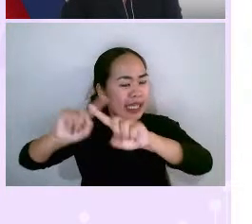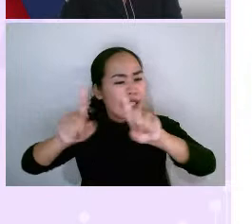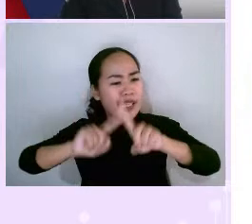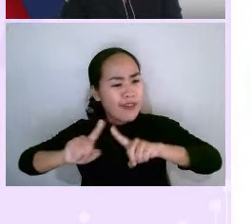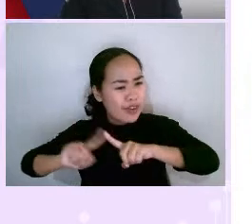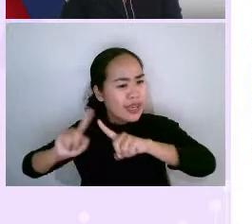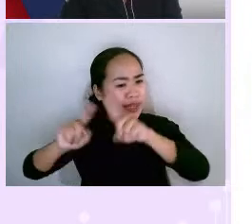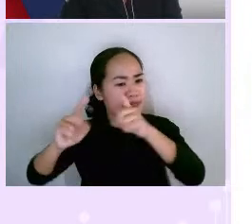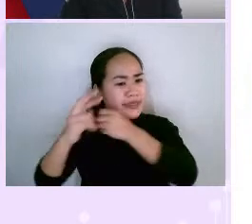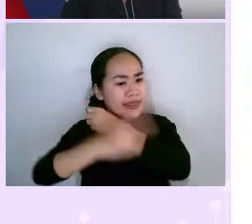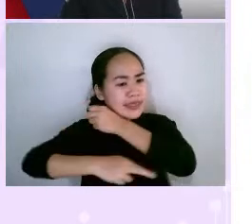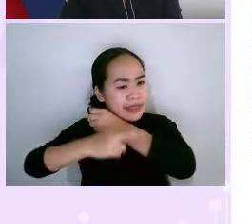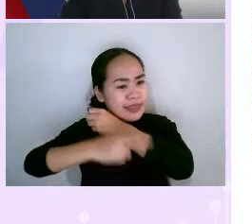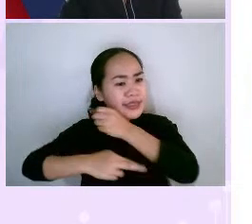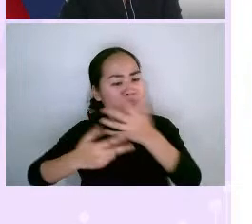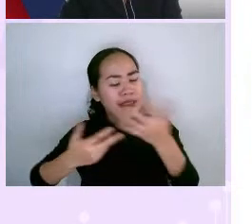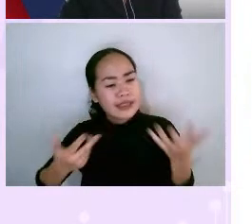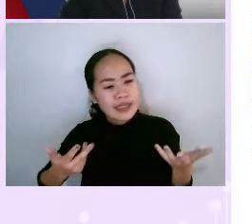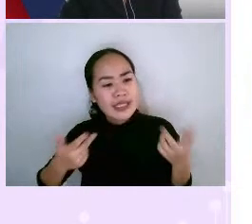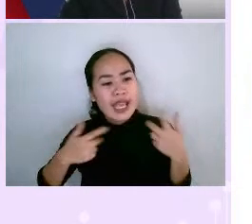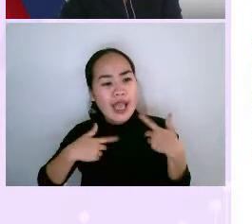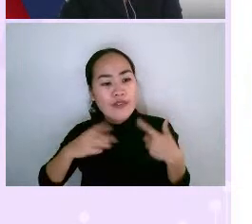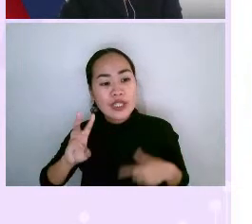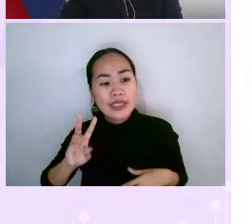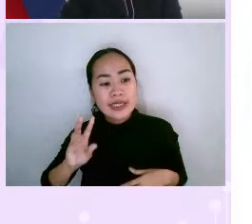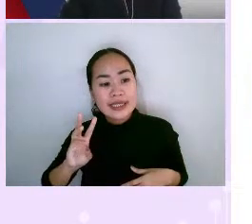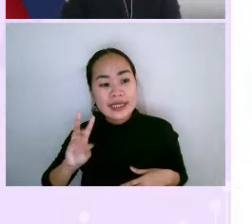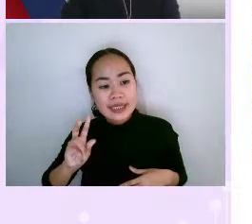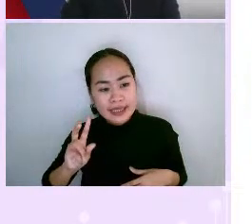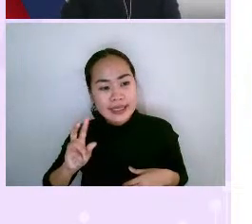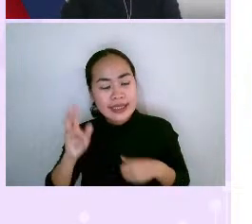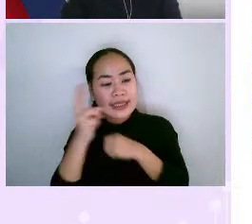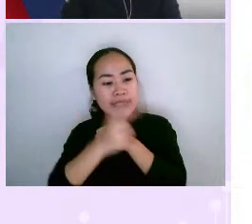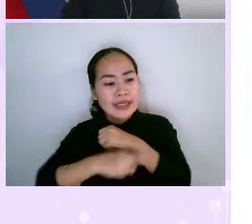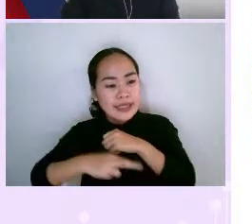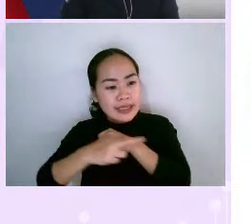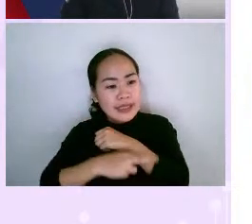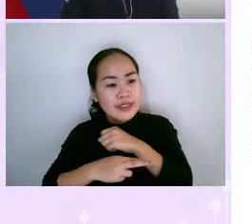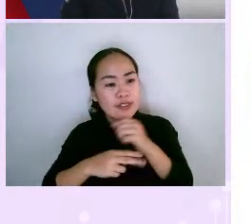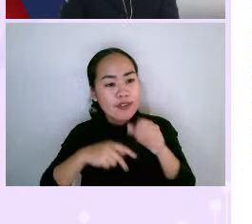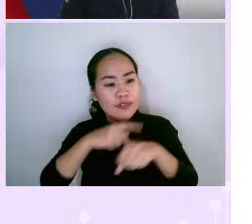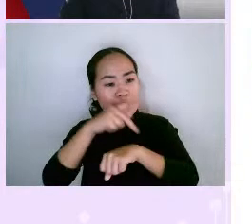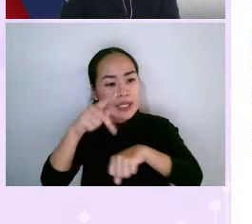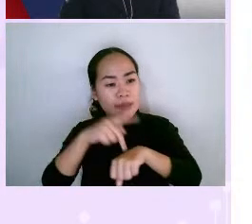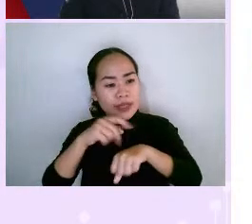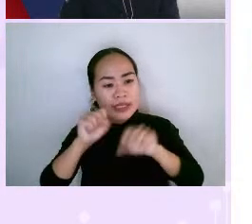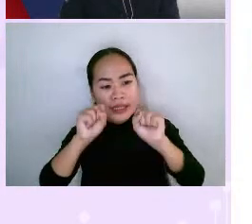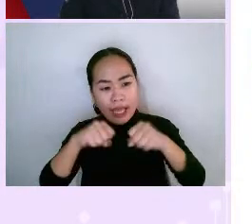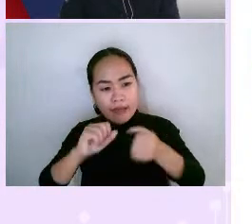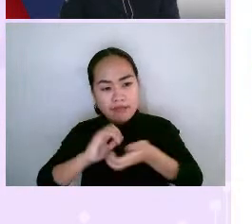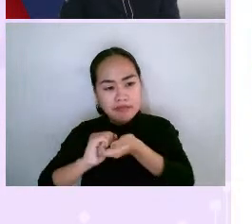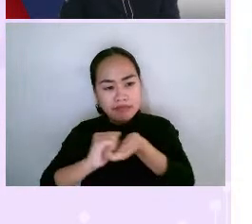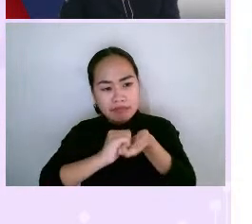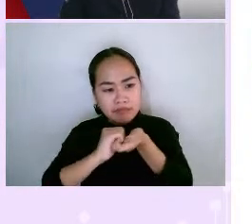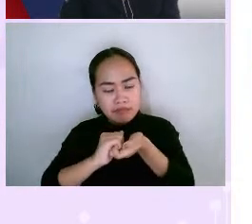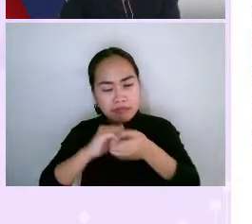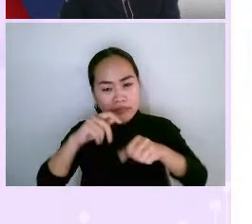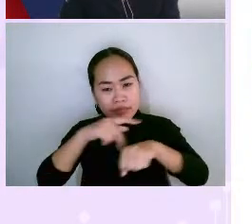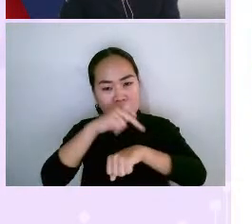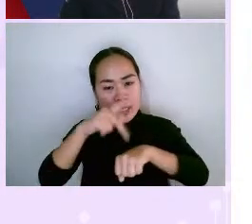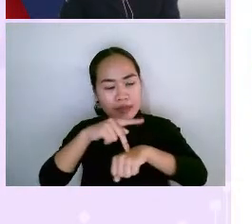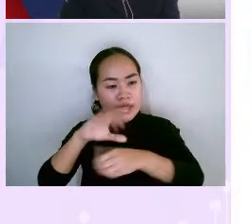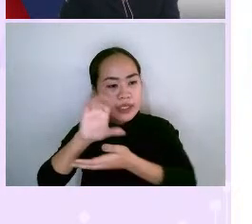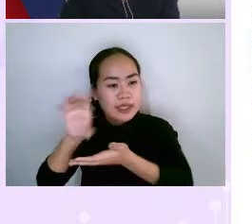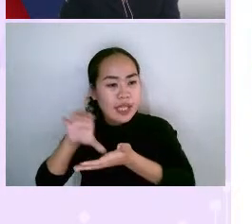Pilipinas. And we have the 16 regions in the Philippines, and we do this in cooperation with the Philippine Center